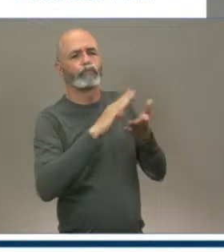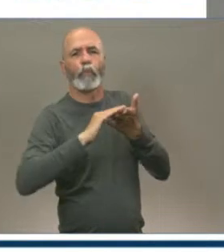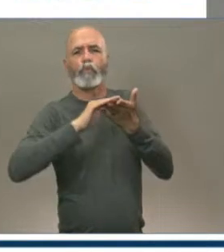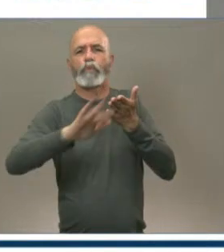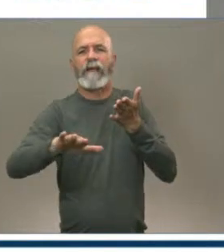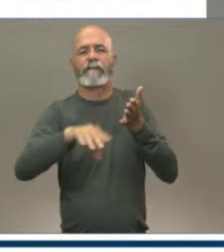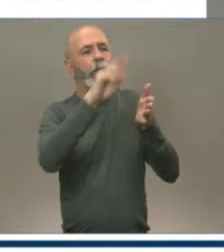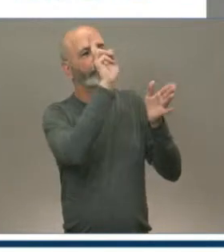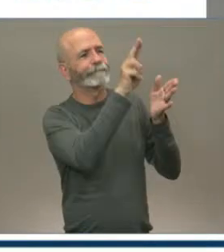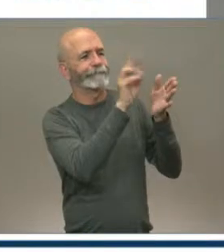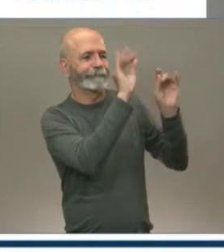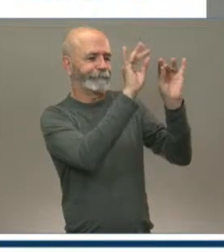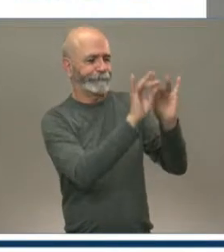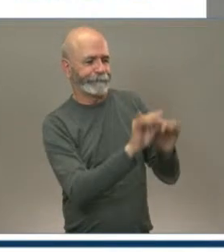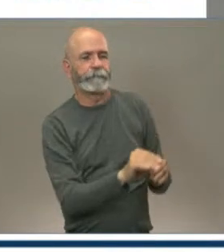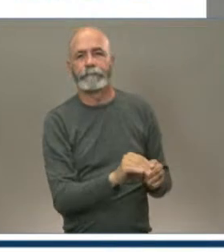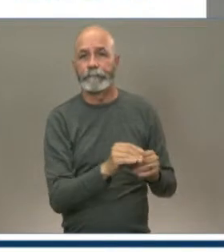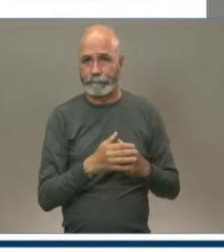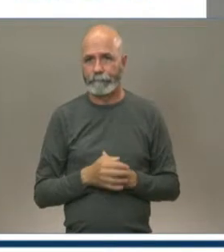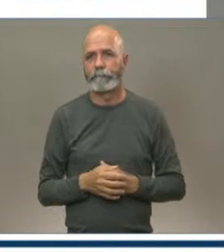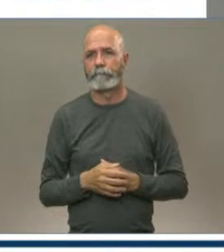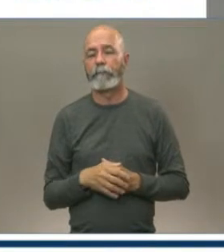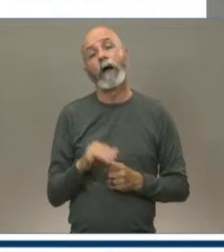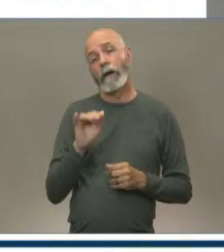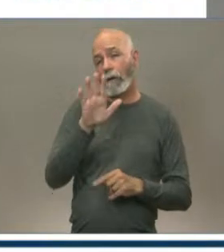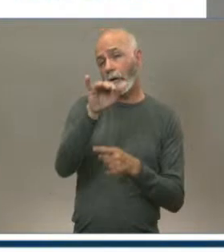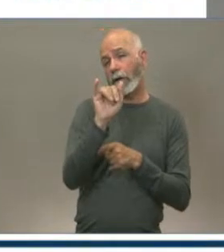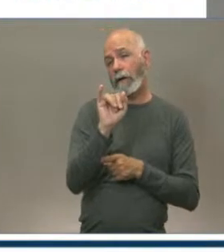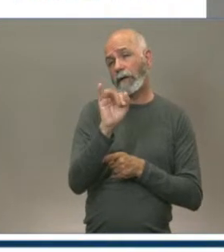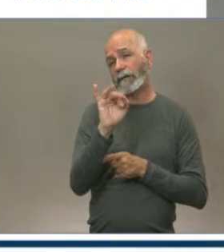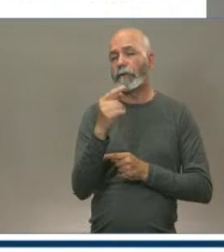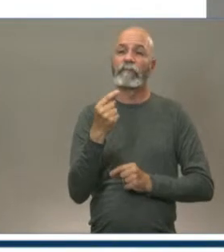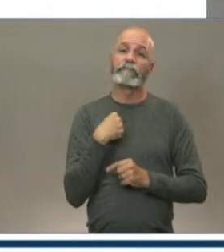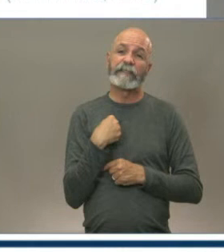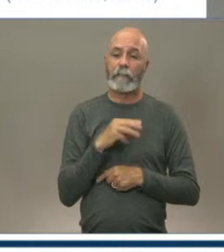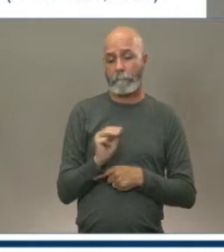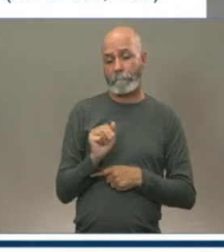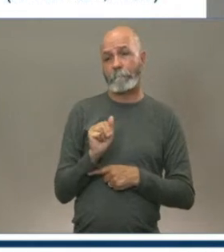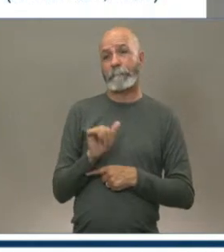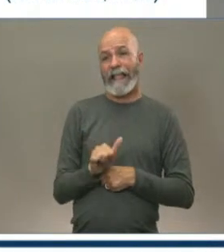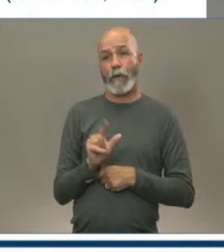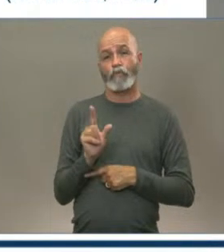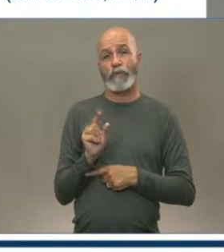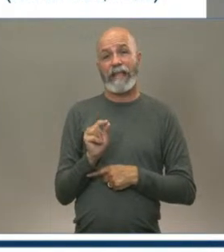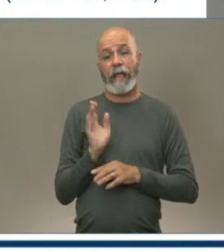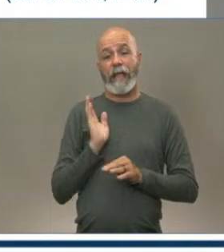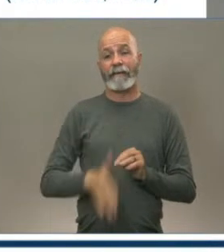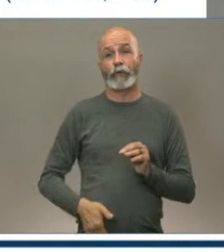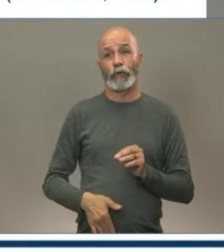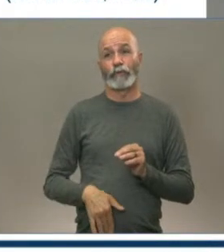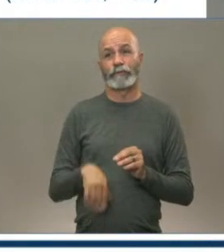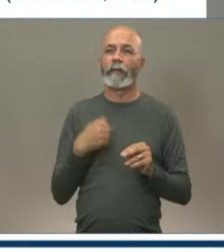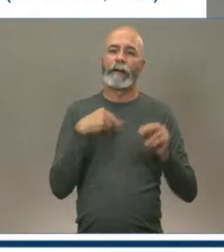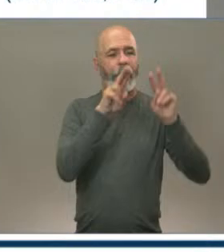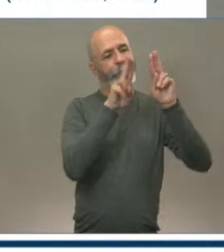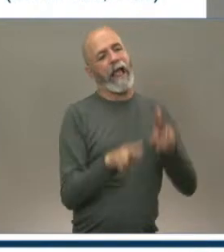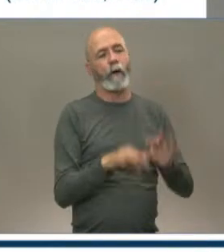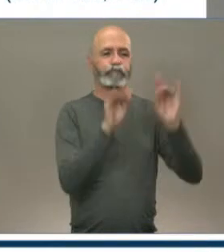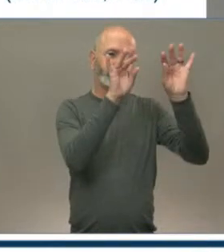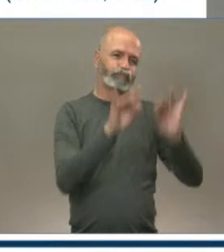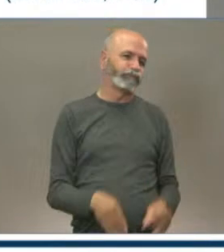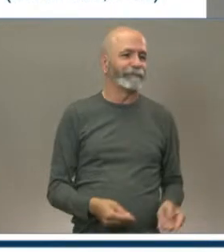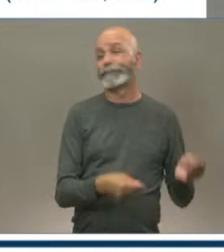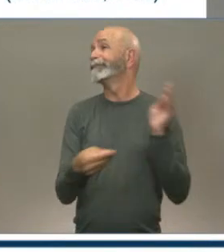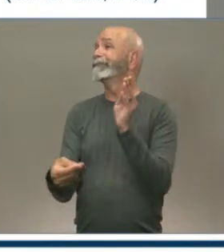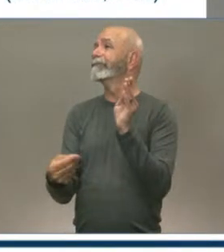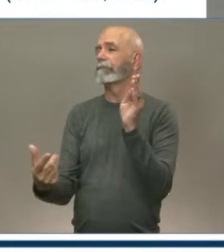Please do not apply if you plan to move here after May the 20th. Right now, we're only considering exceptions for those who